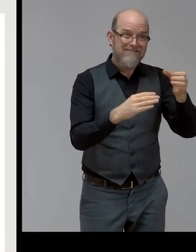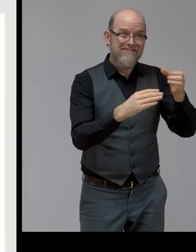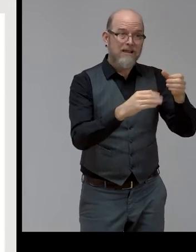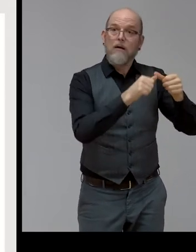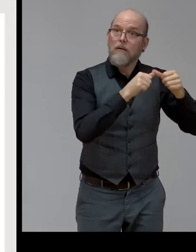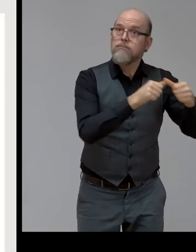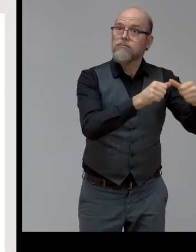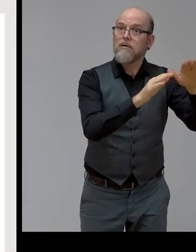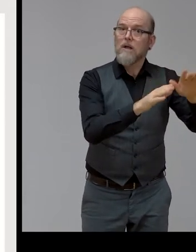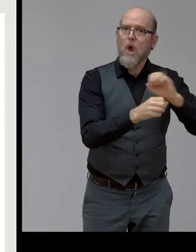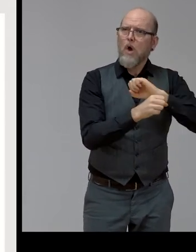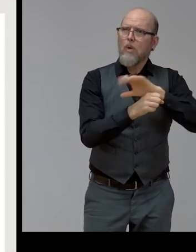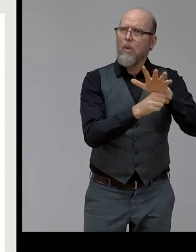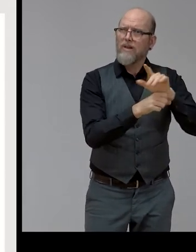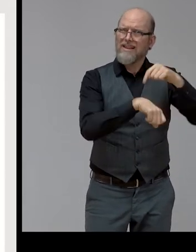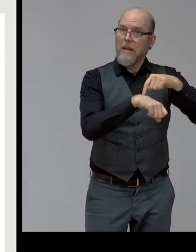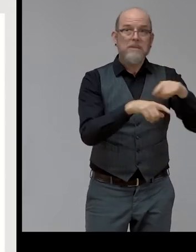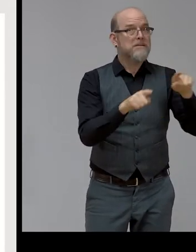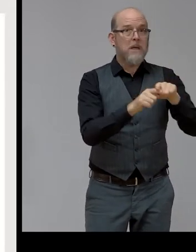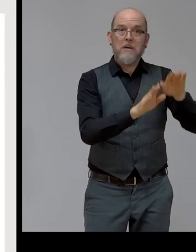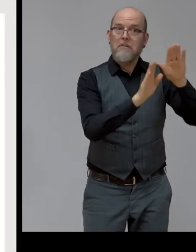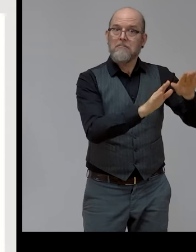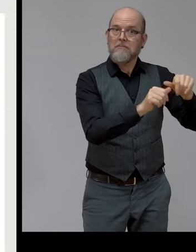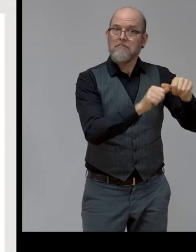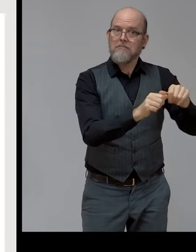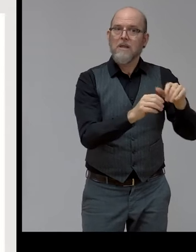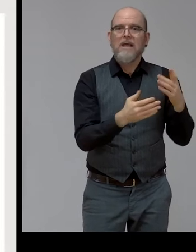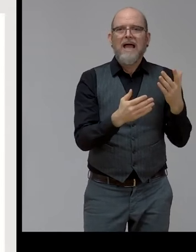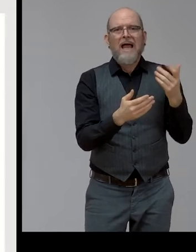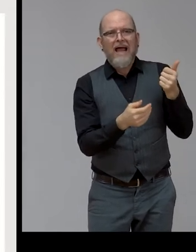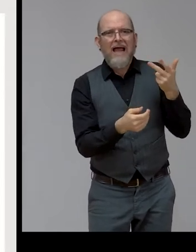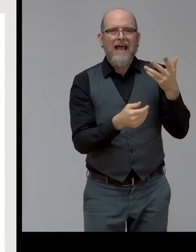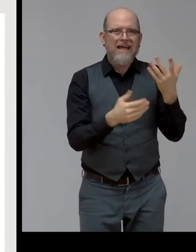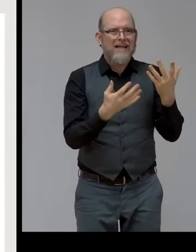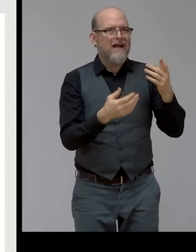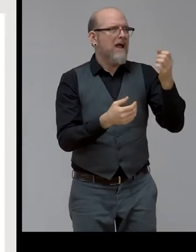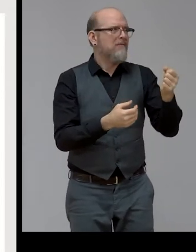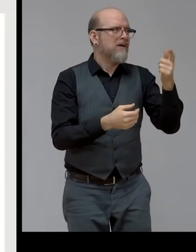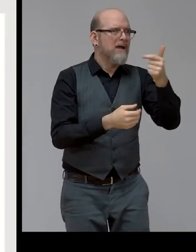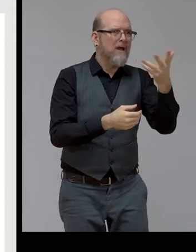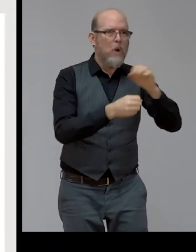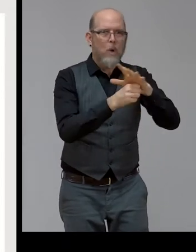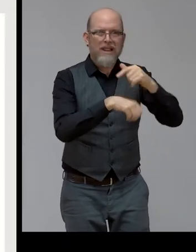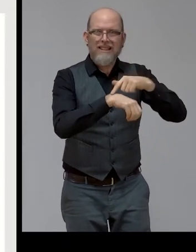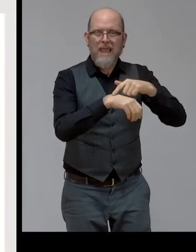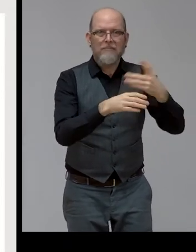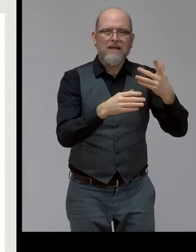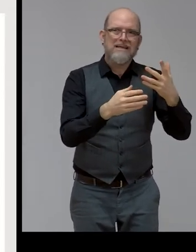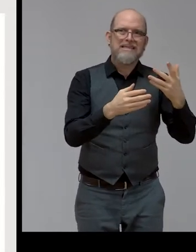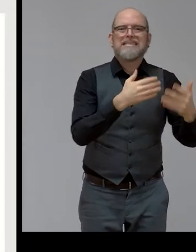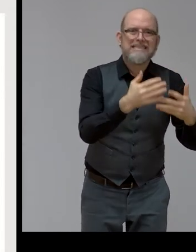cannot continue like many other people, but before that, the numbers of